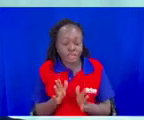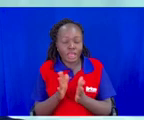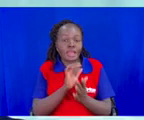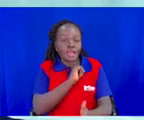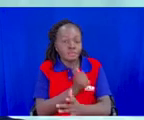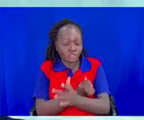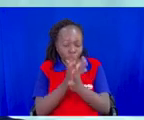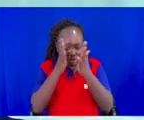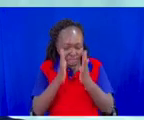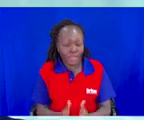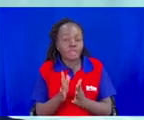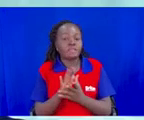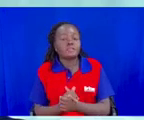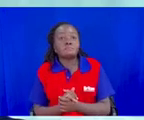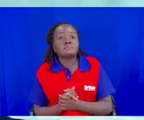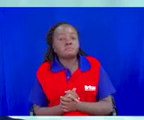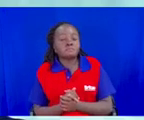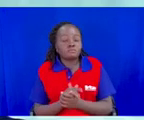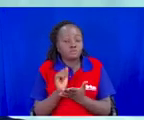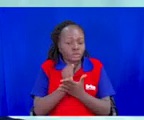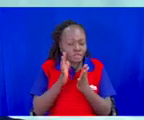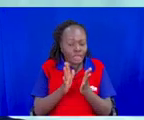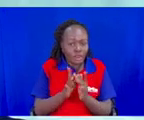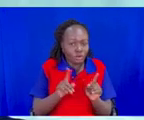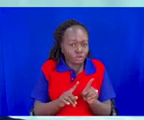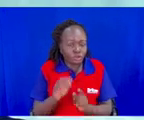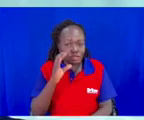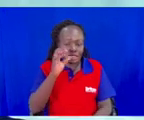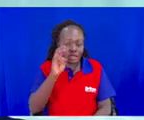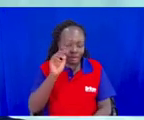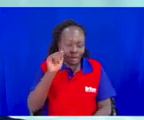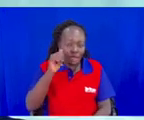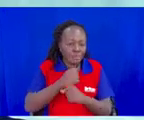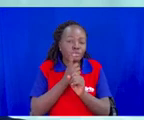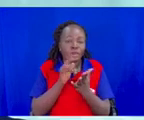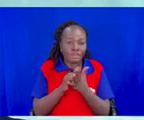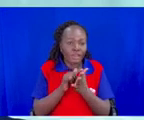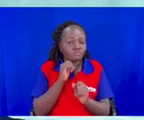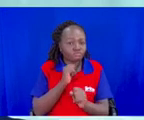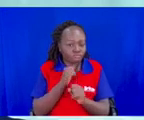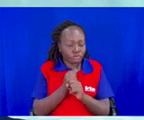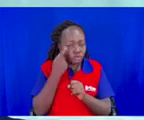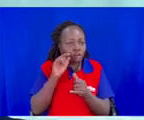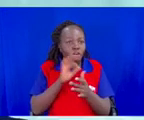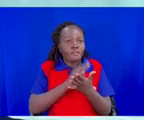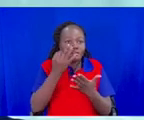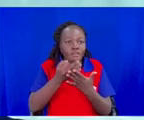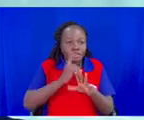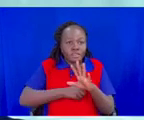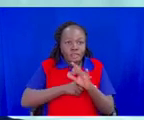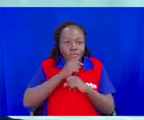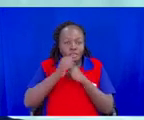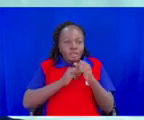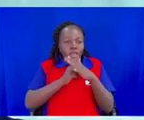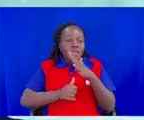the custodian, the auditor, and even the capital markets authority to ensure that the operations of the funds during the year-end